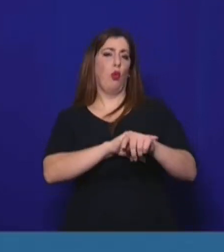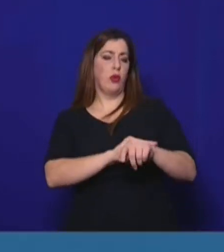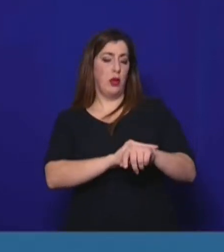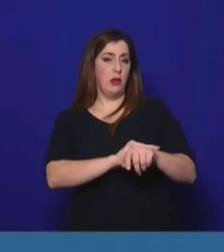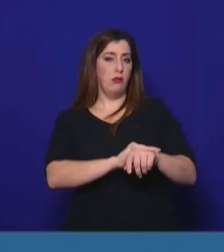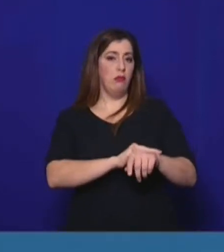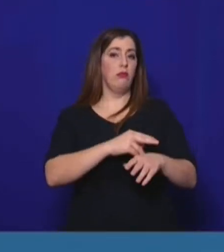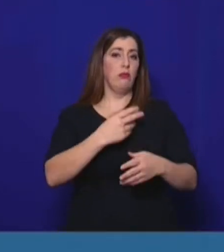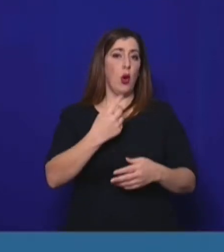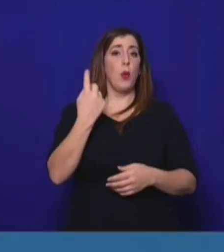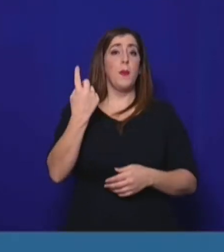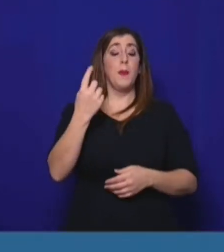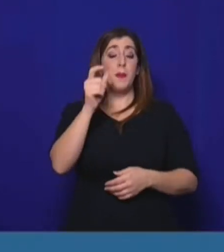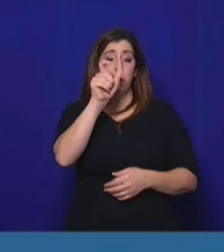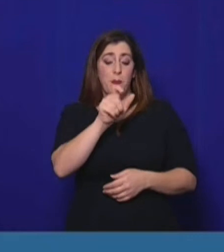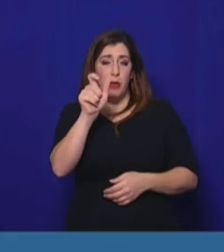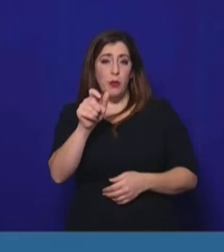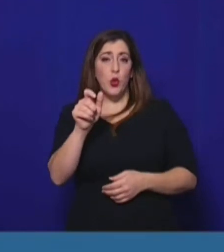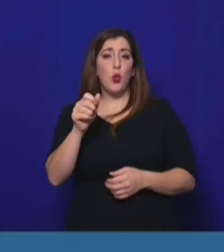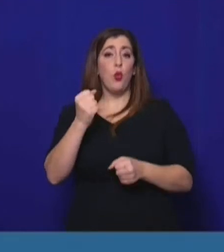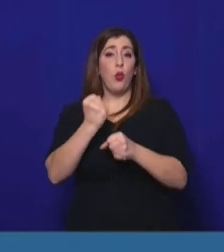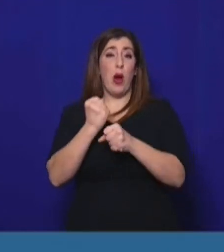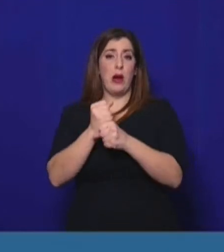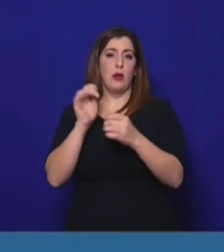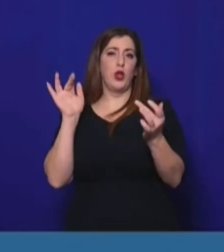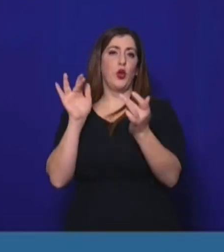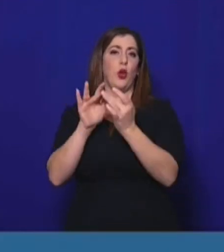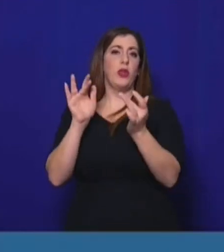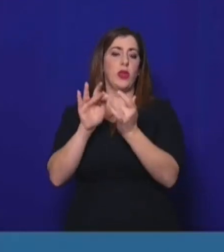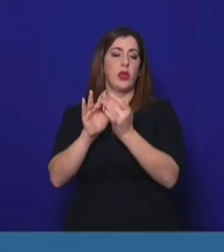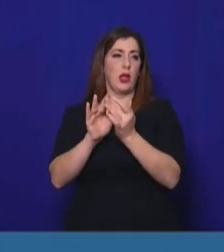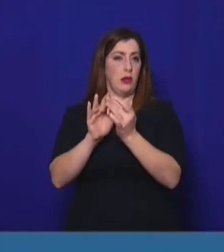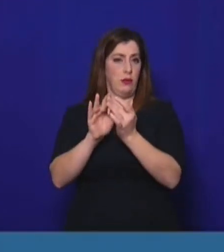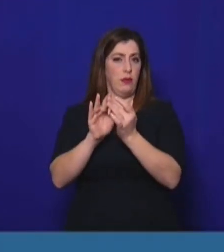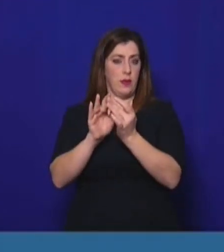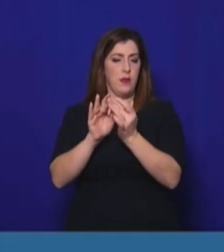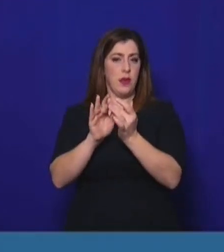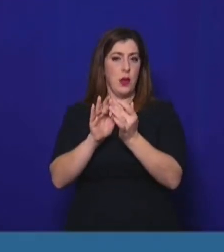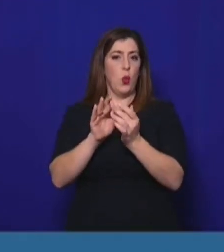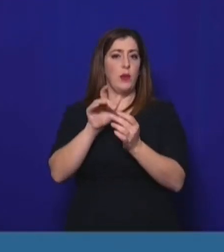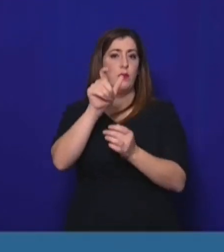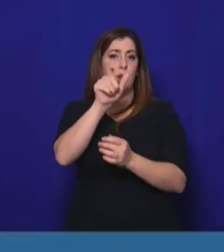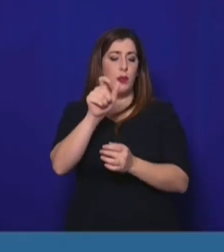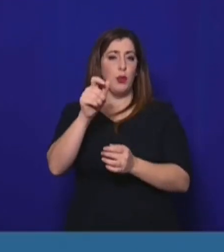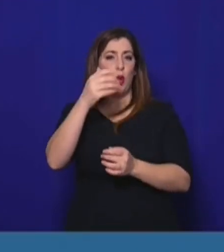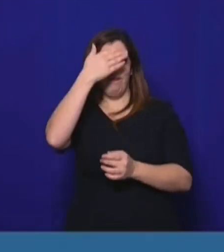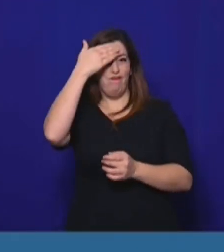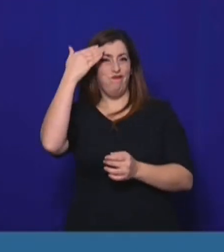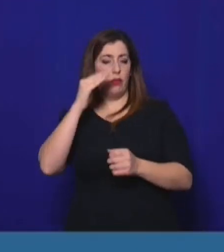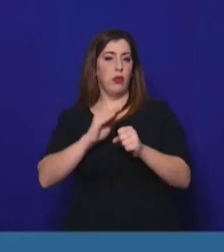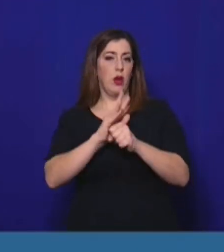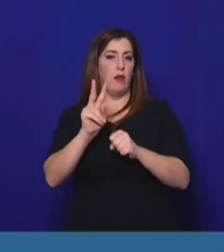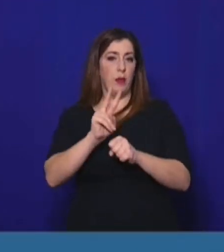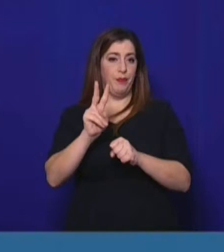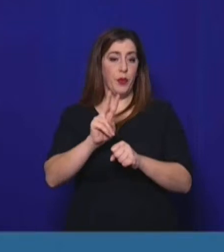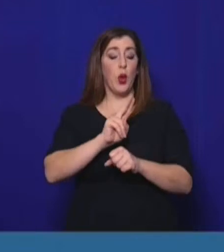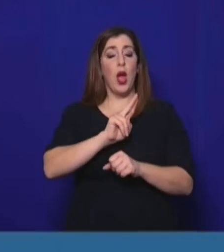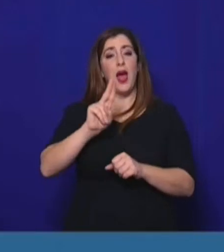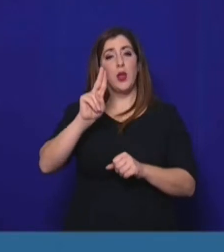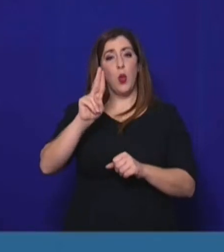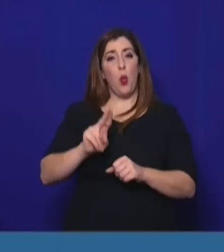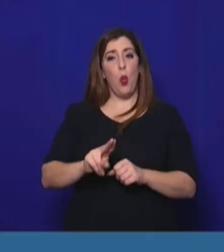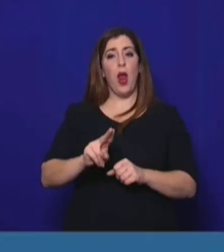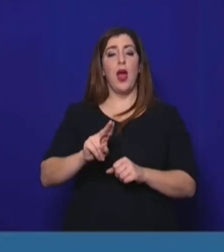contact working with COVID patients and other risk clinical areas. We are also targeting people who are most at risk